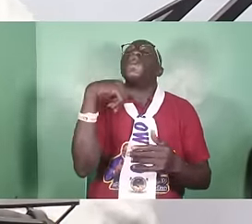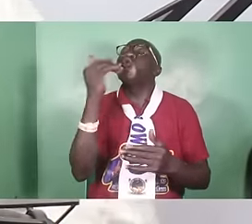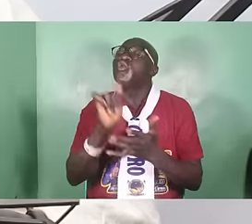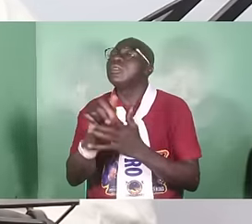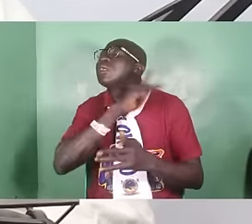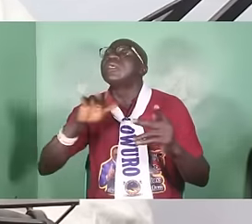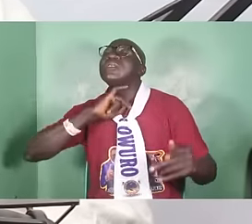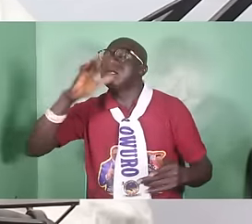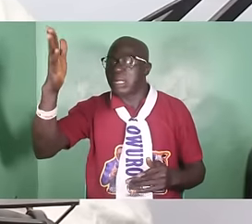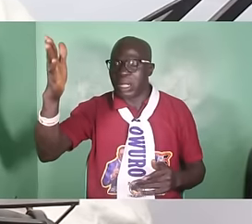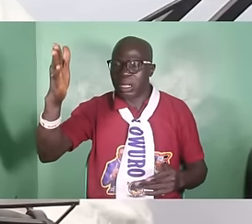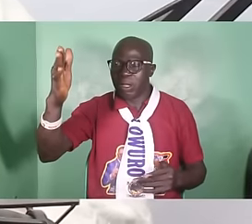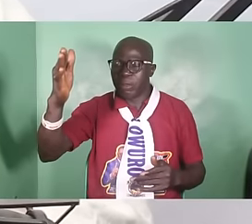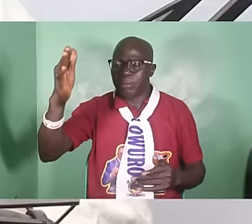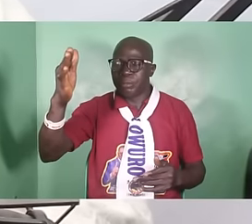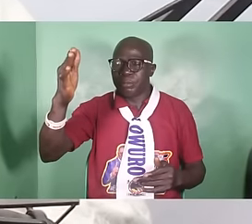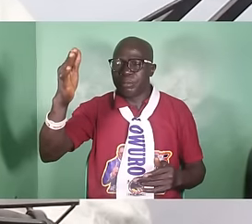sa.